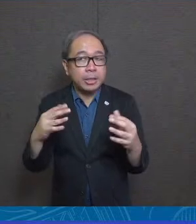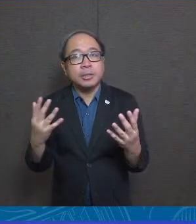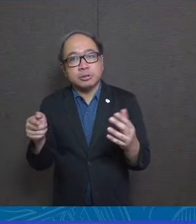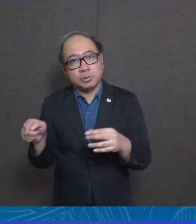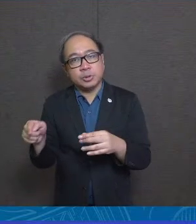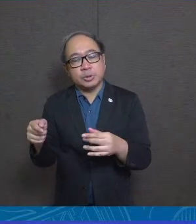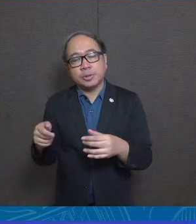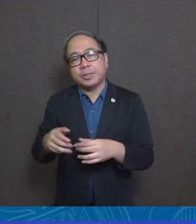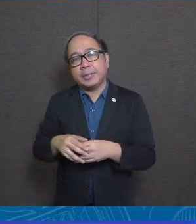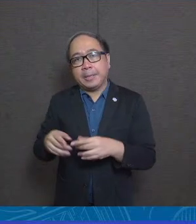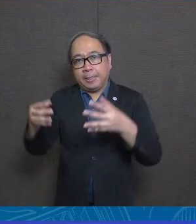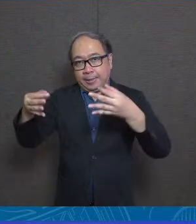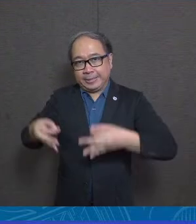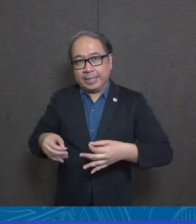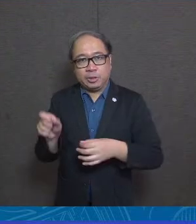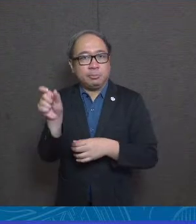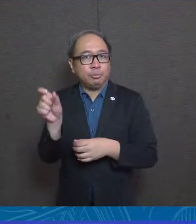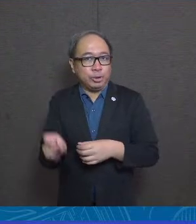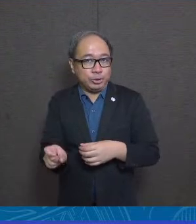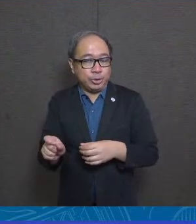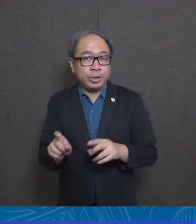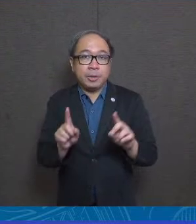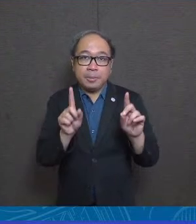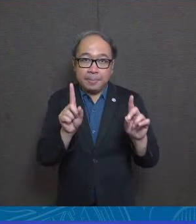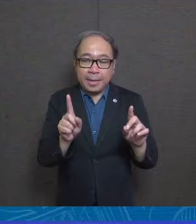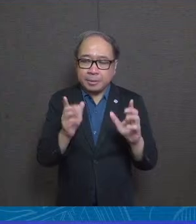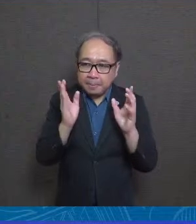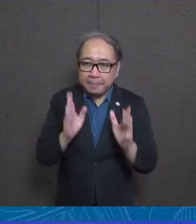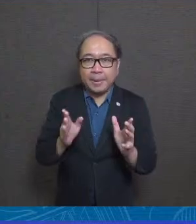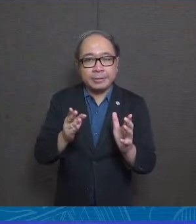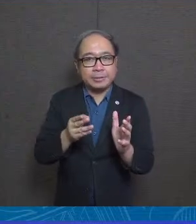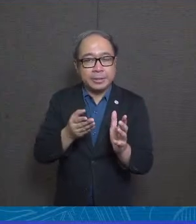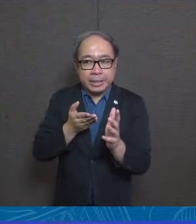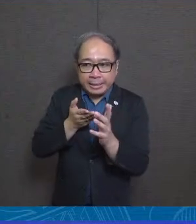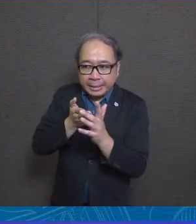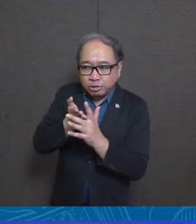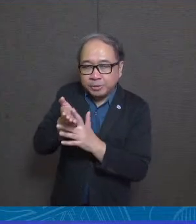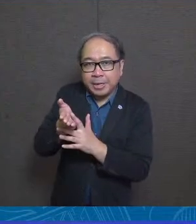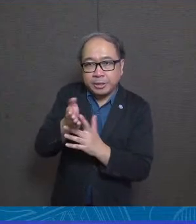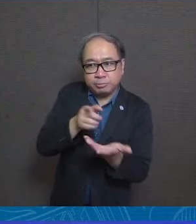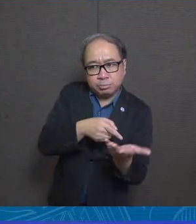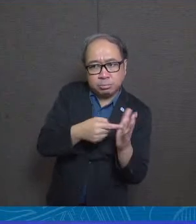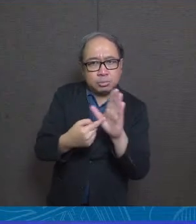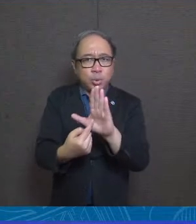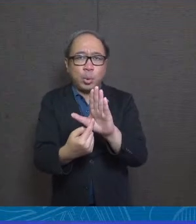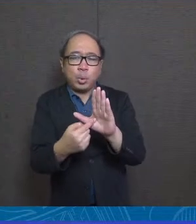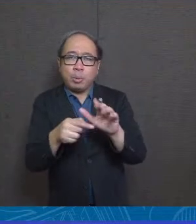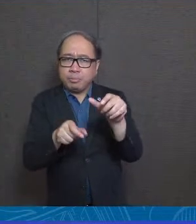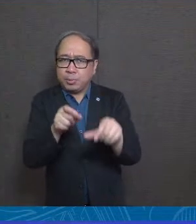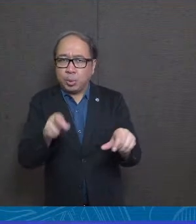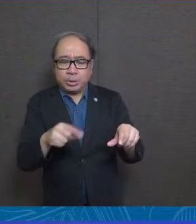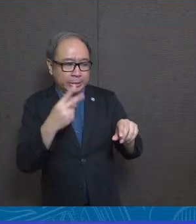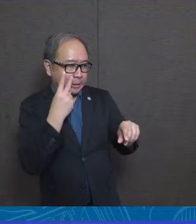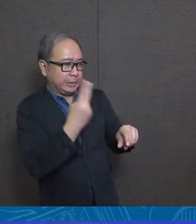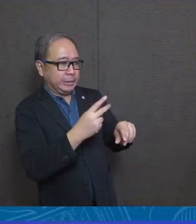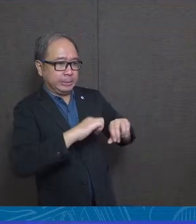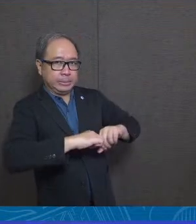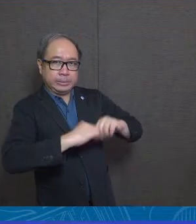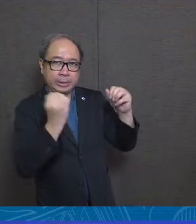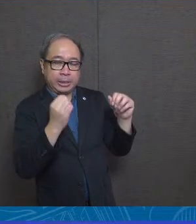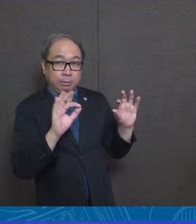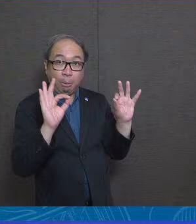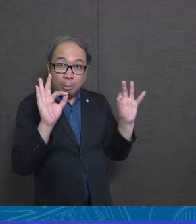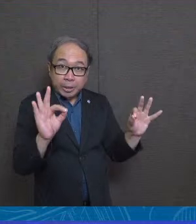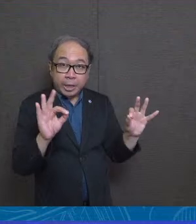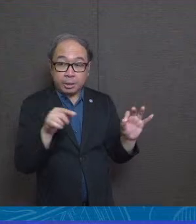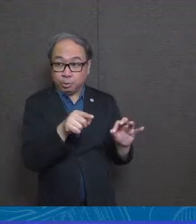Then for this to happen, we also need to have transparency and explainability of these AI systems. And the